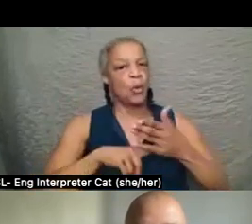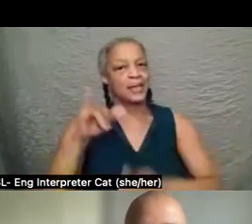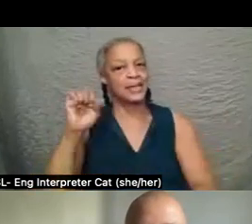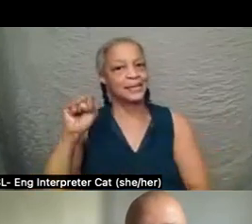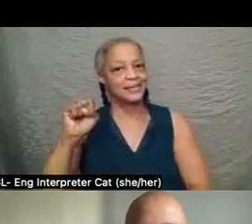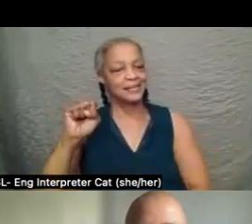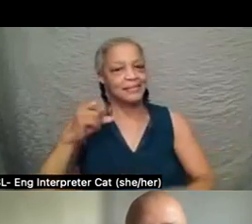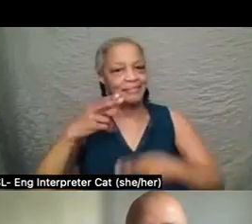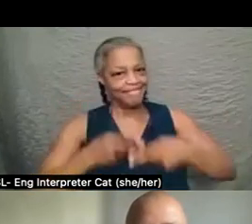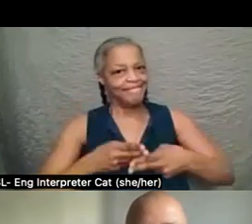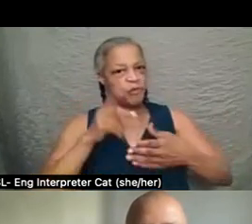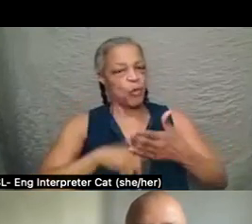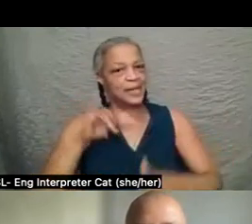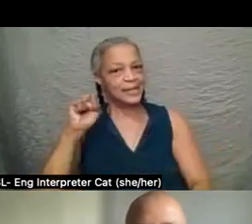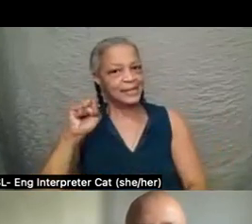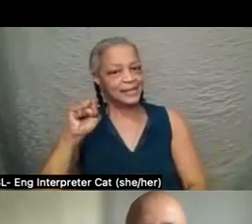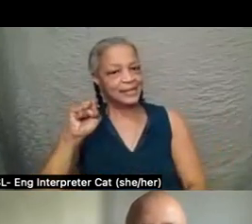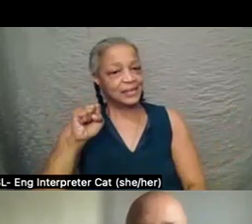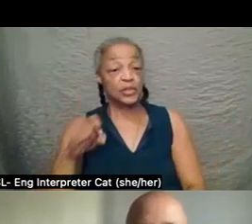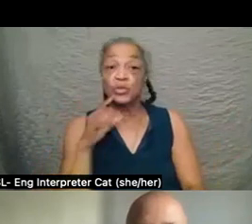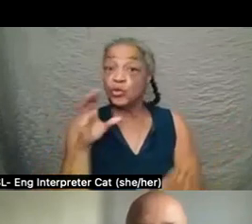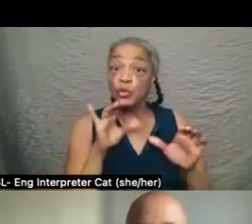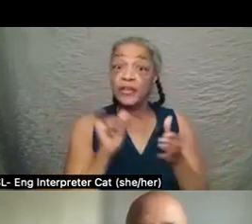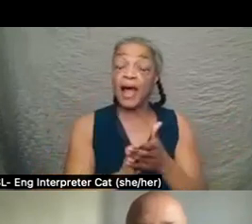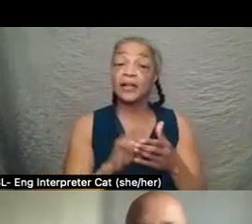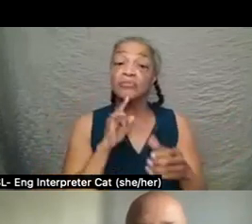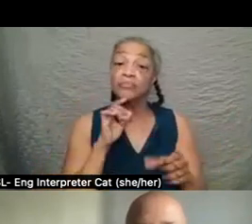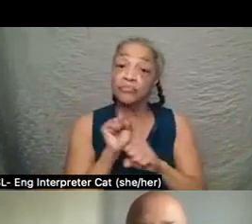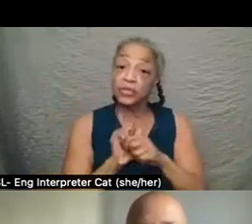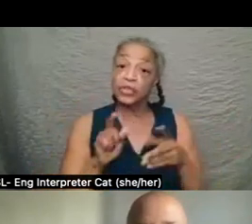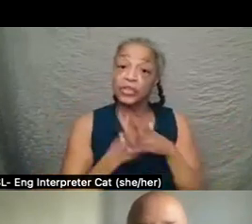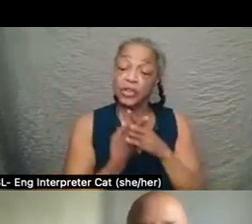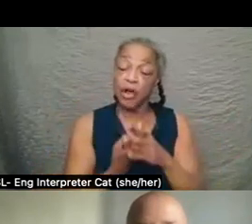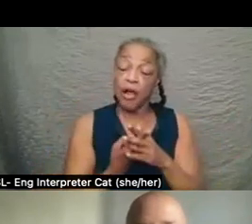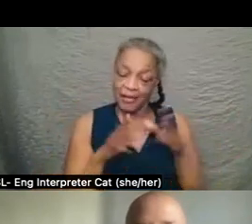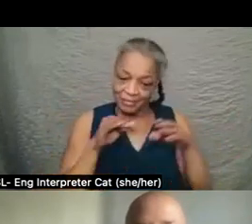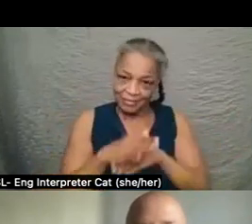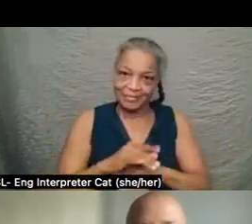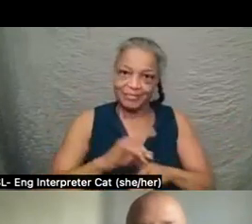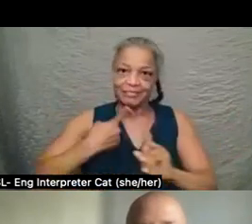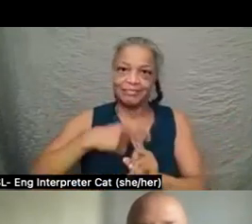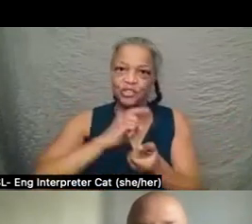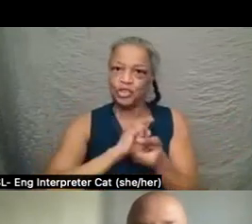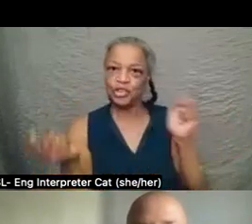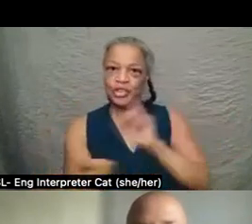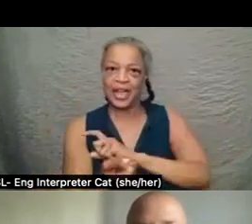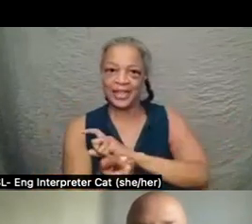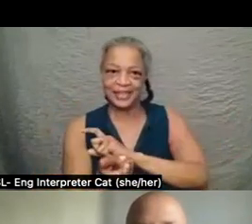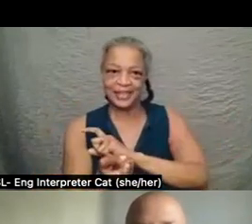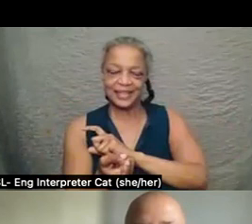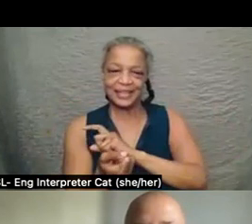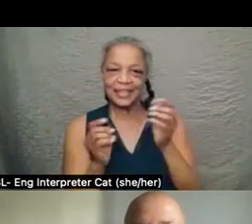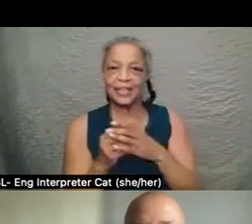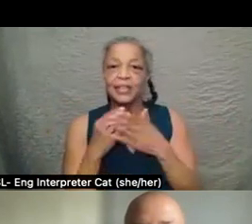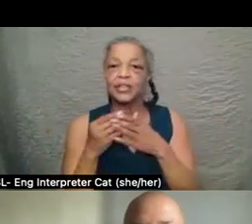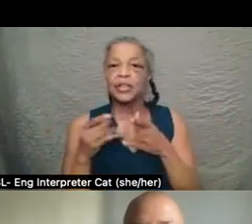that you get, as you do that, you start actually making a difference and really shifting the logic that is the mainstream narrative that